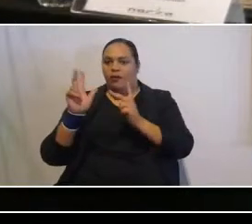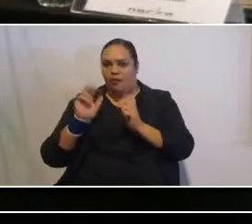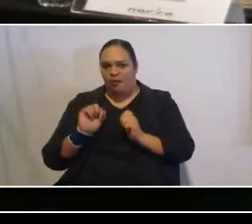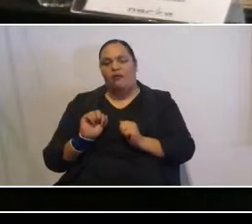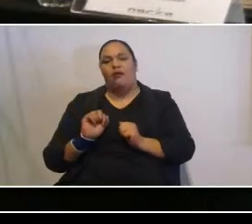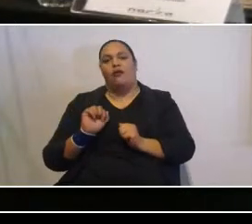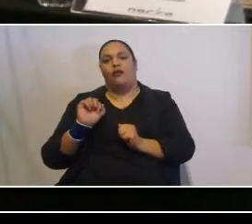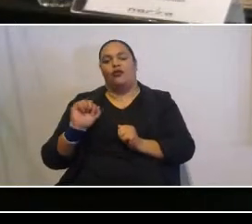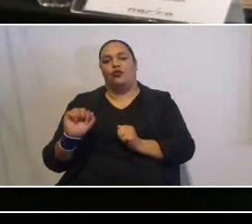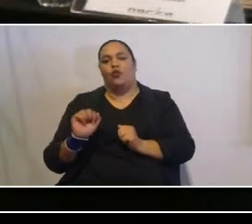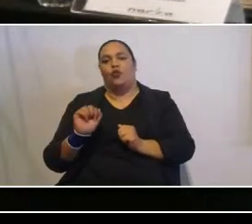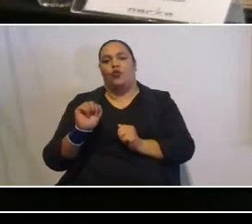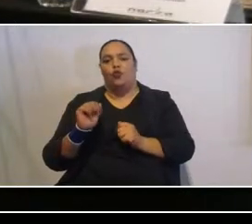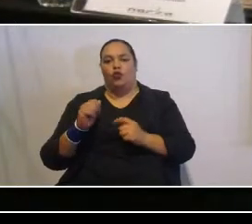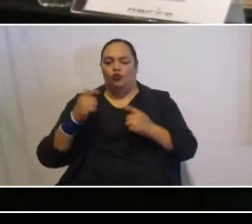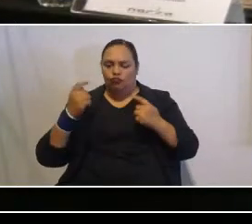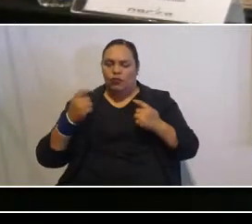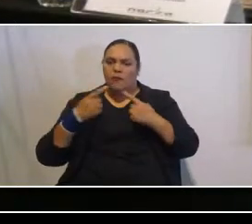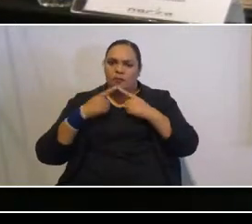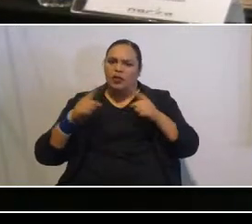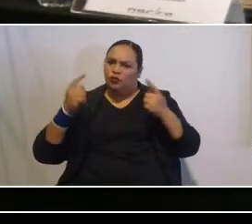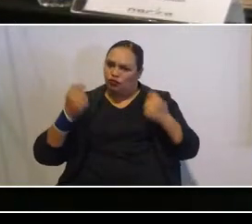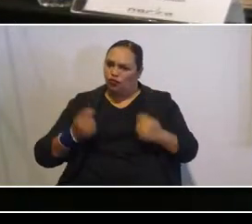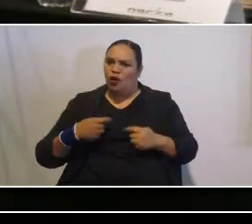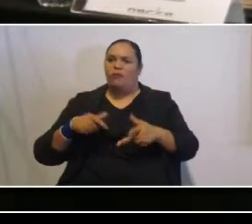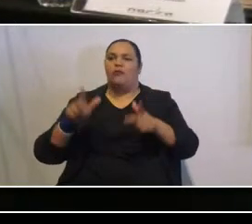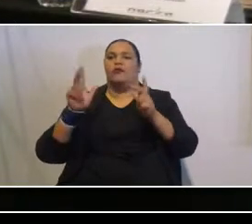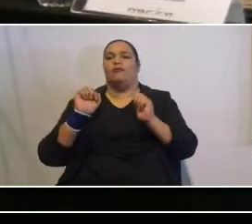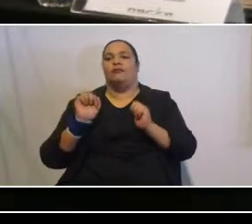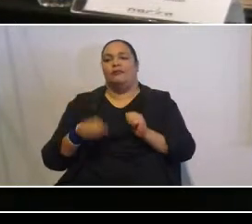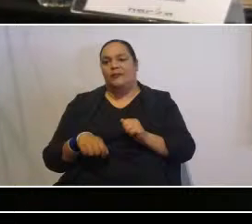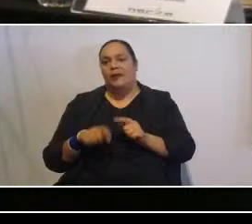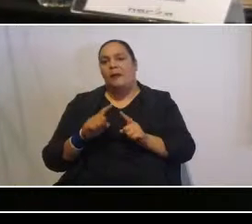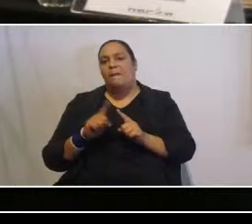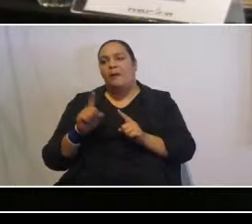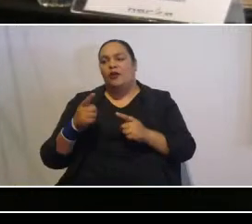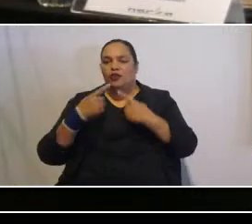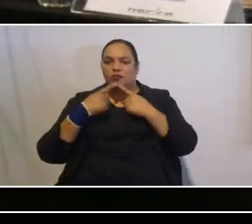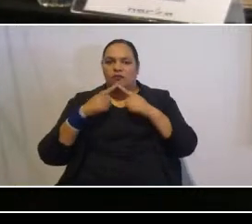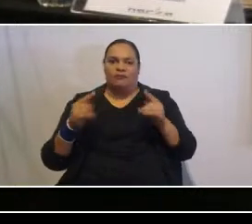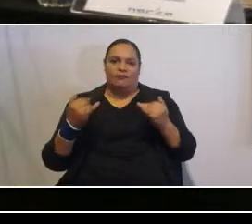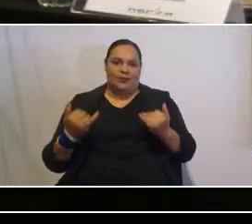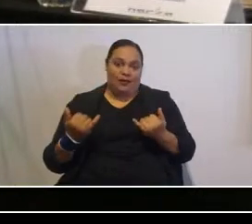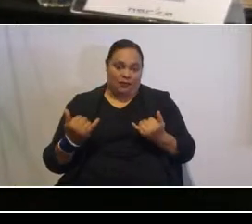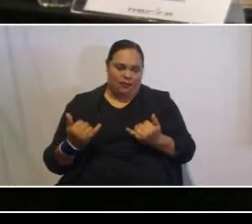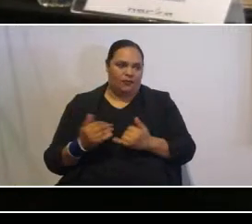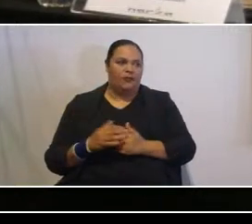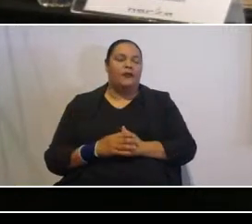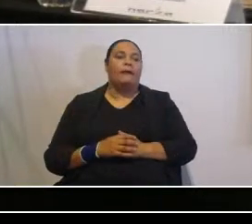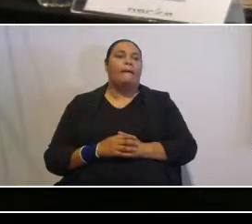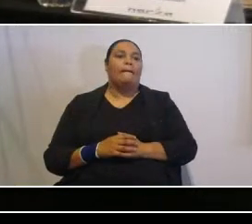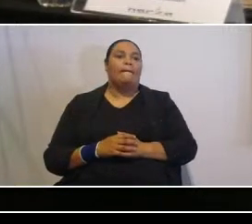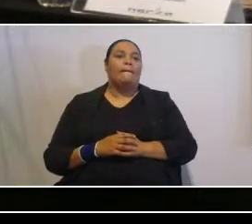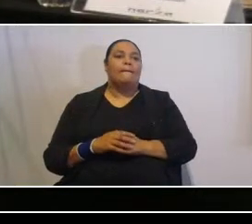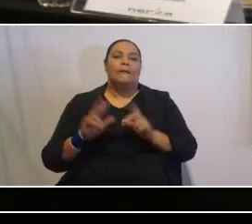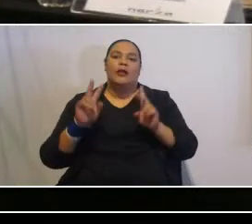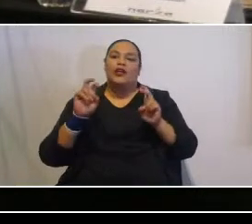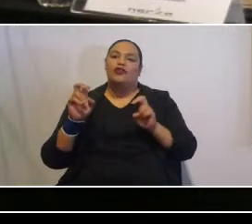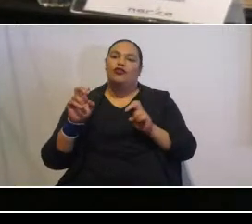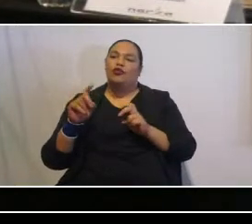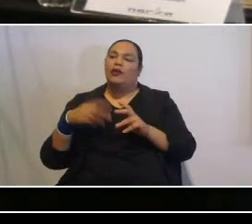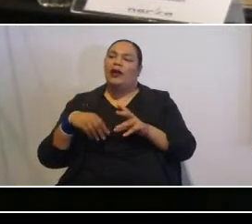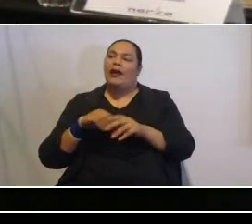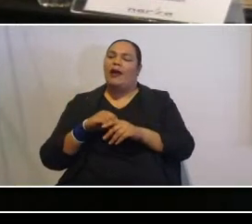your strong messages that you conveyed today, and the issues of